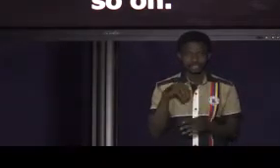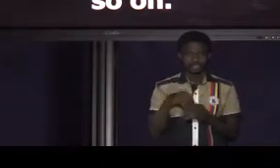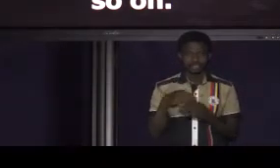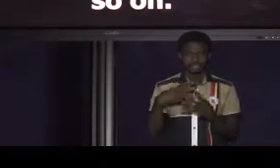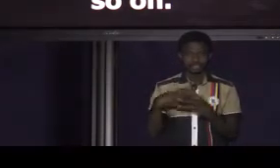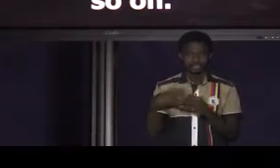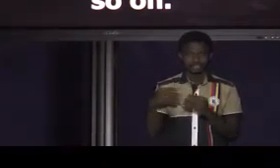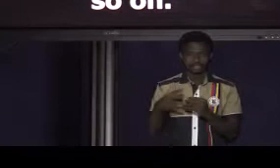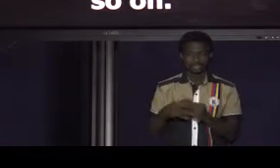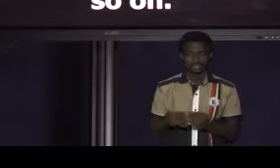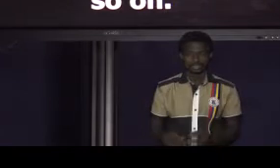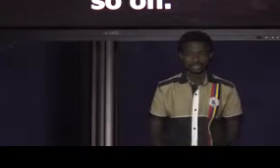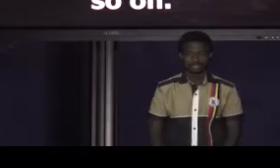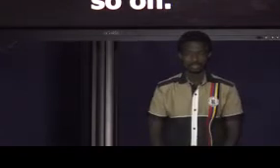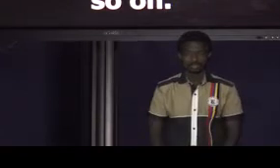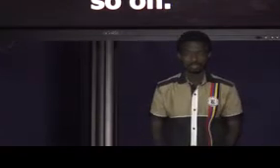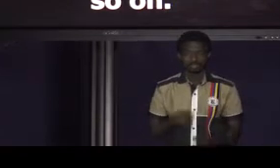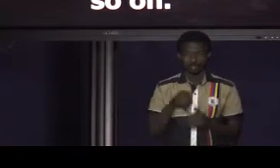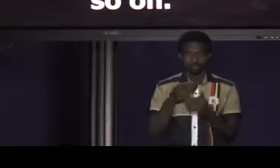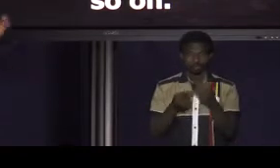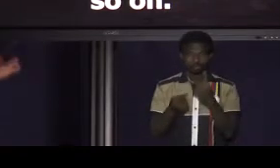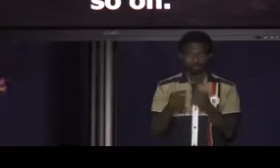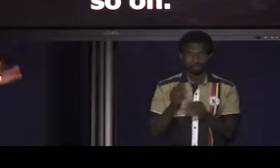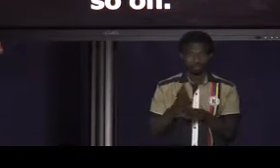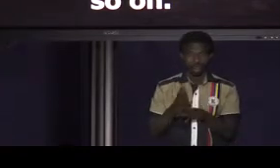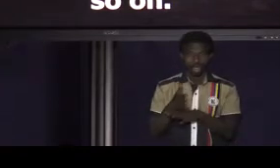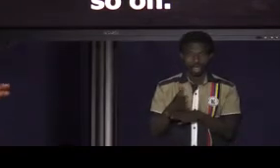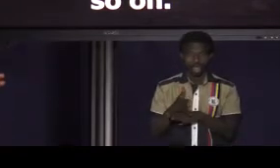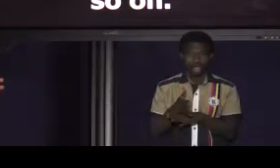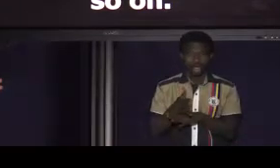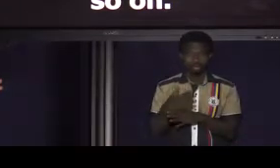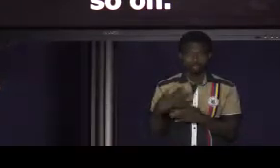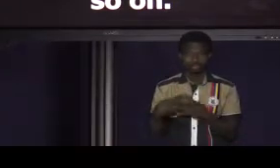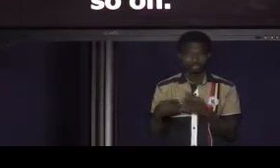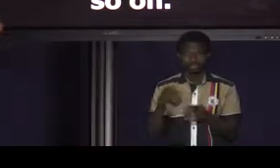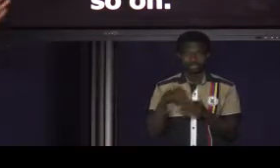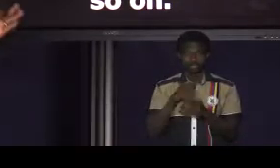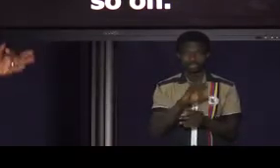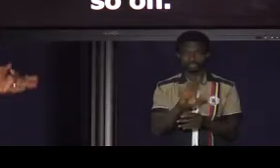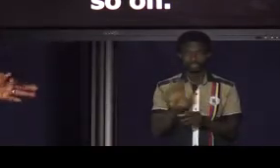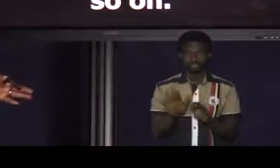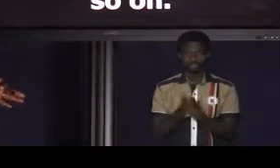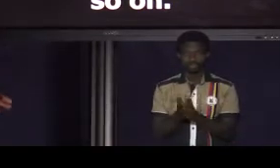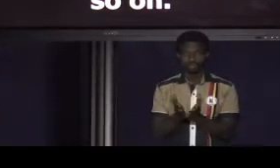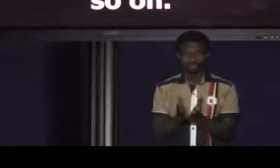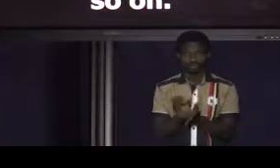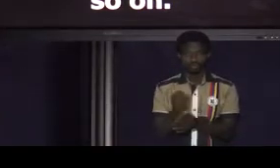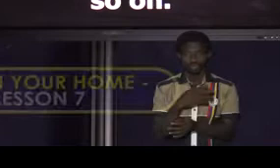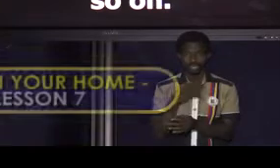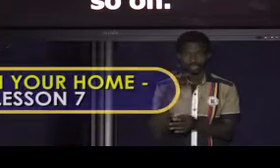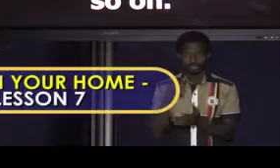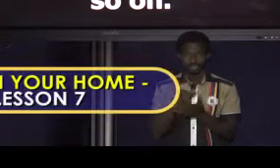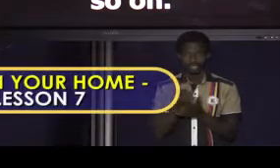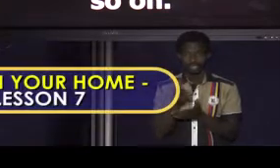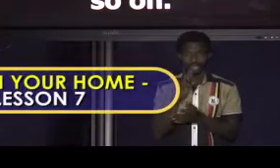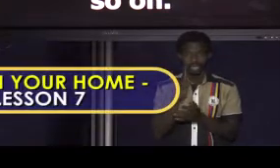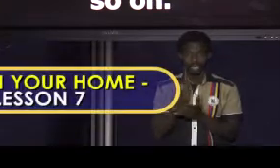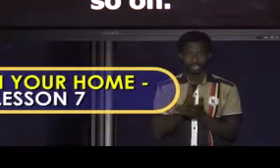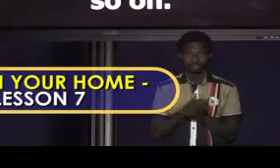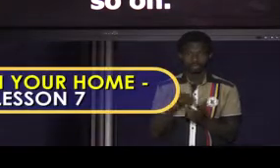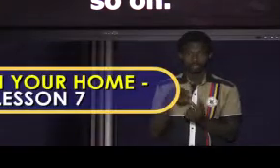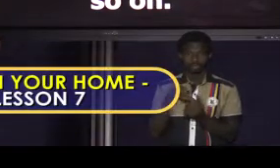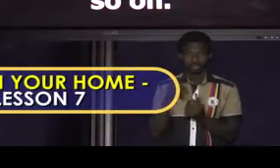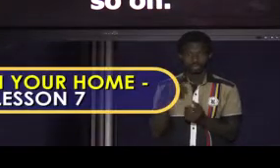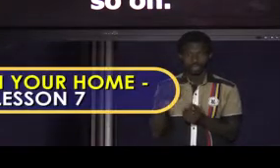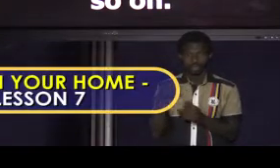sentences. When you come across sentences in your books and you see that there are some special marks or